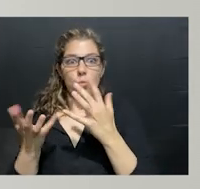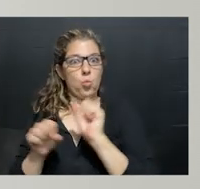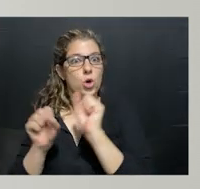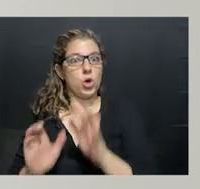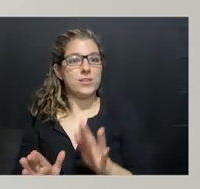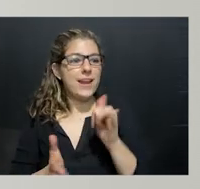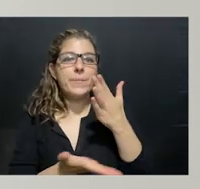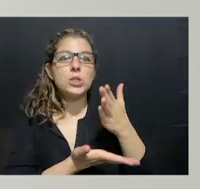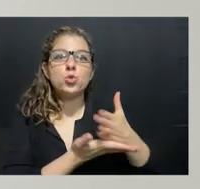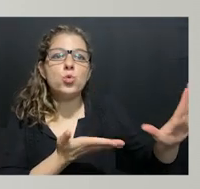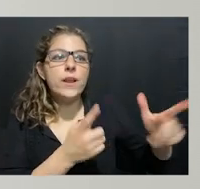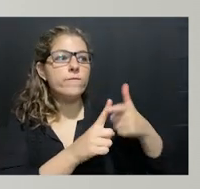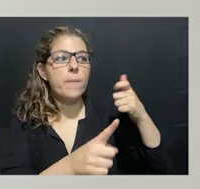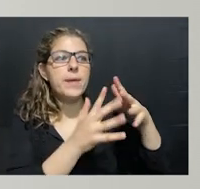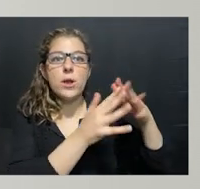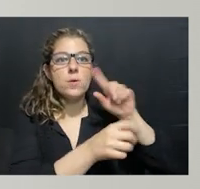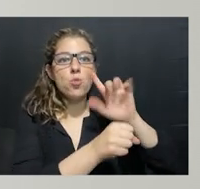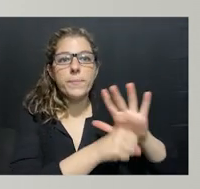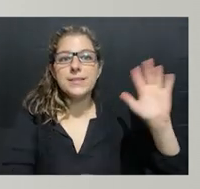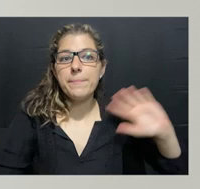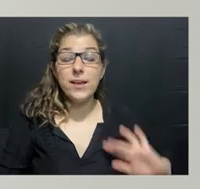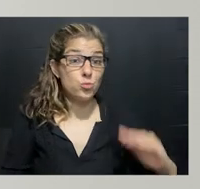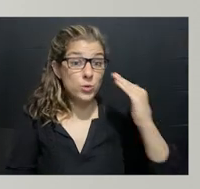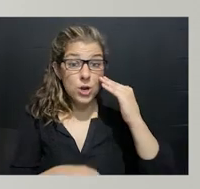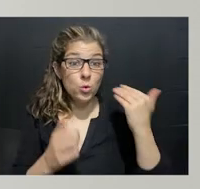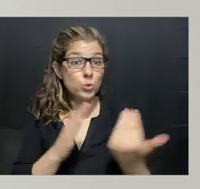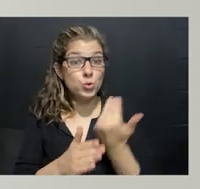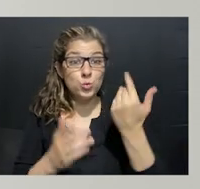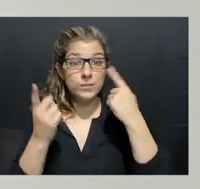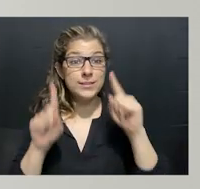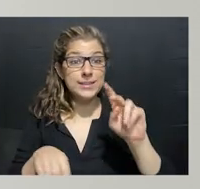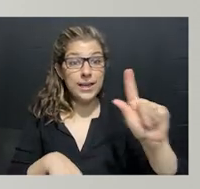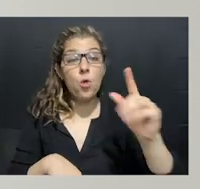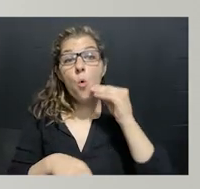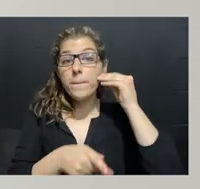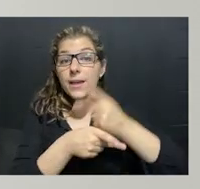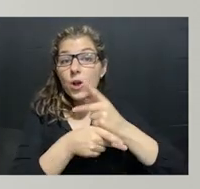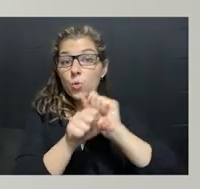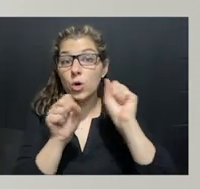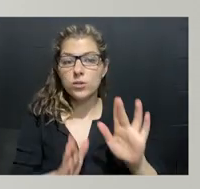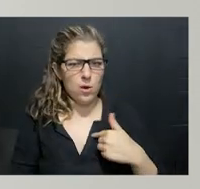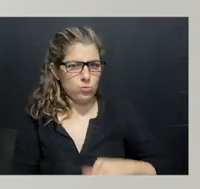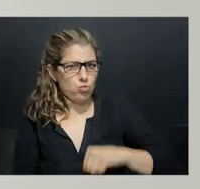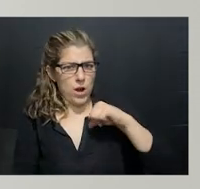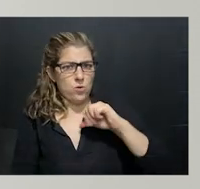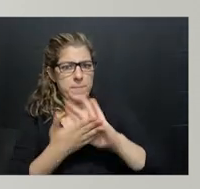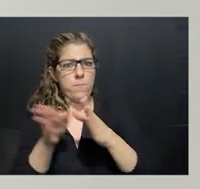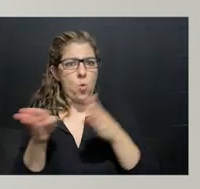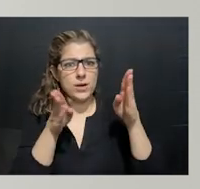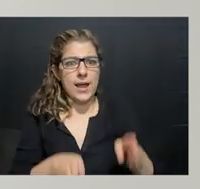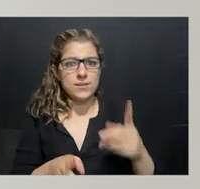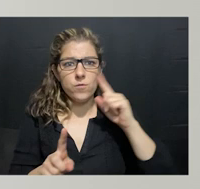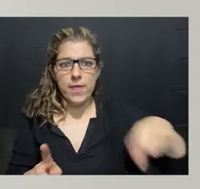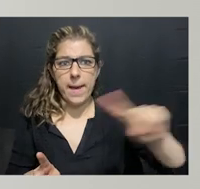American promise in the past. We know that during the New Deal, for instance, home care workers, who I was proud to have been an organizer on